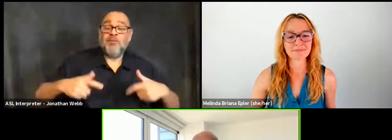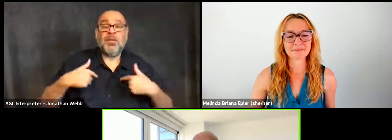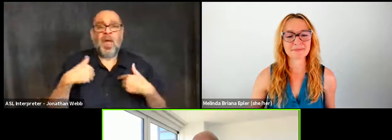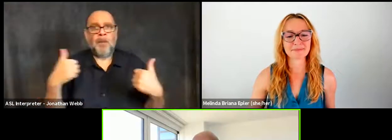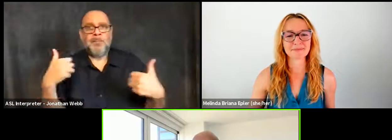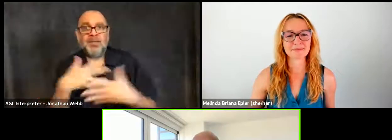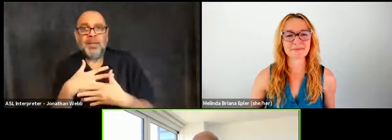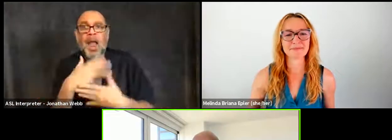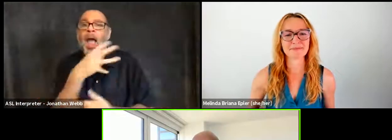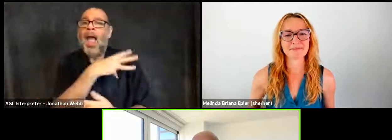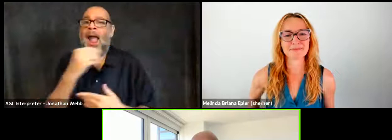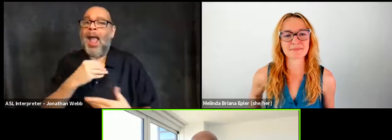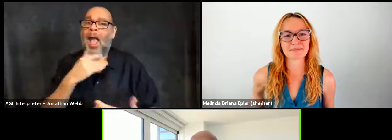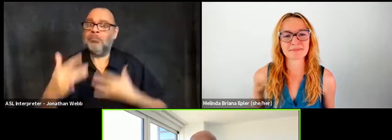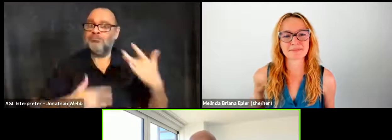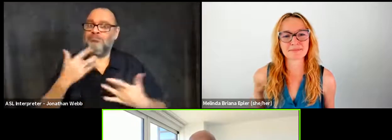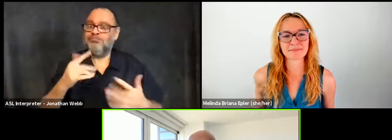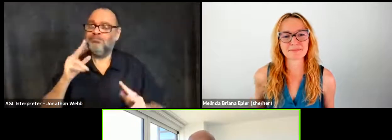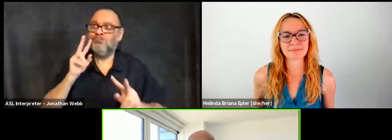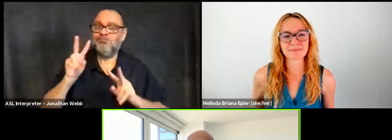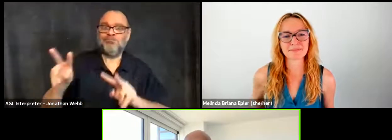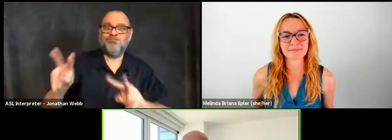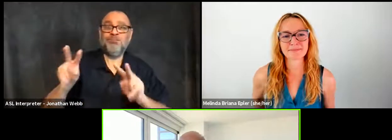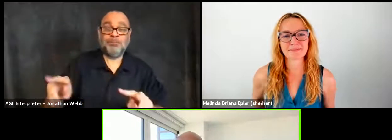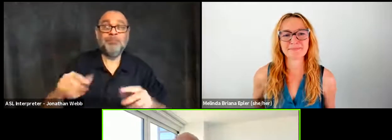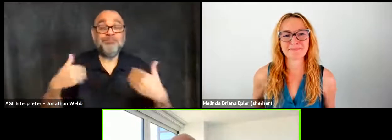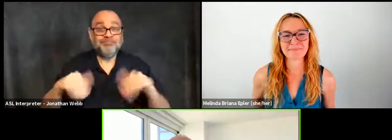So it's going to be a fun adventure.